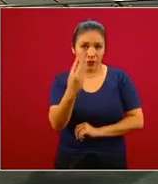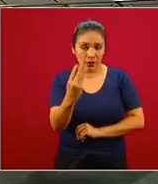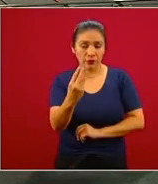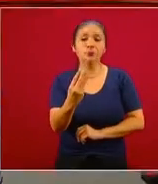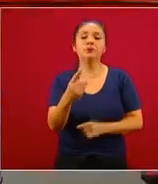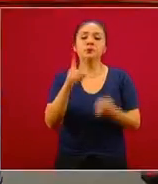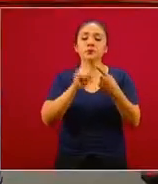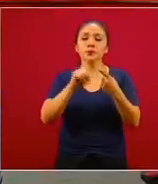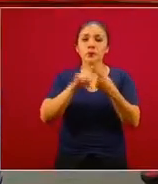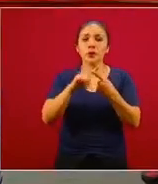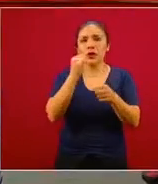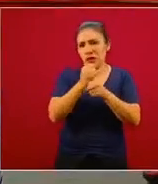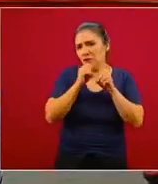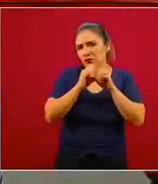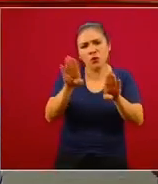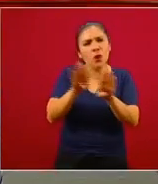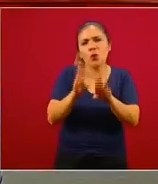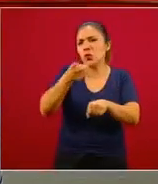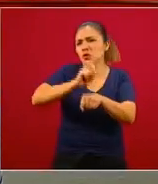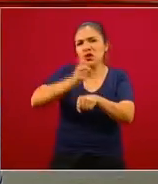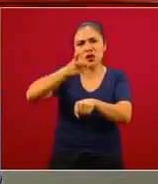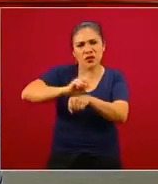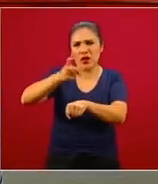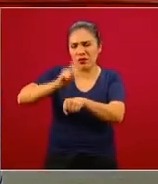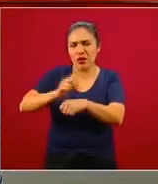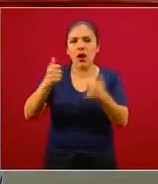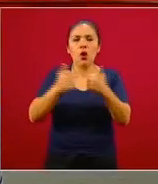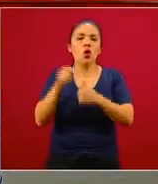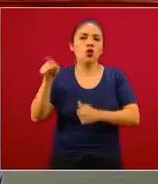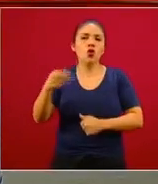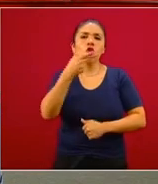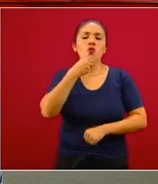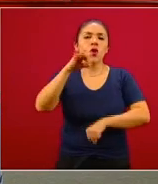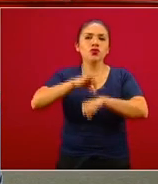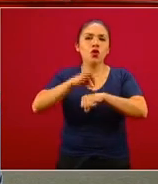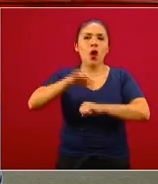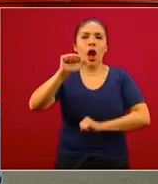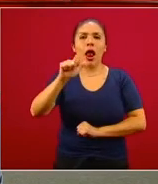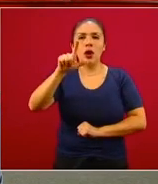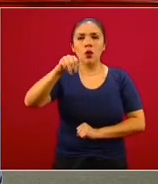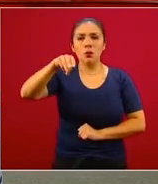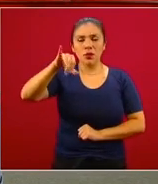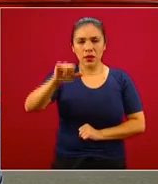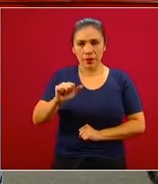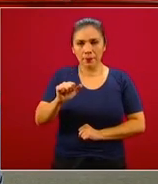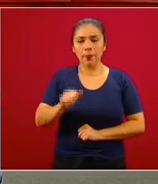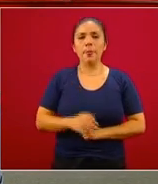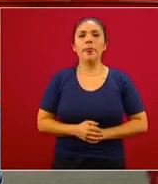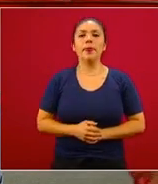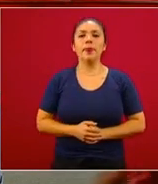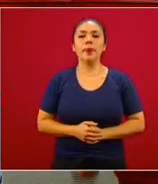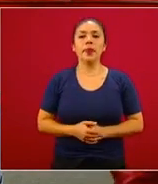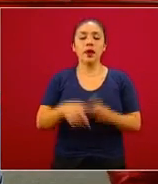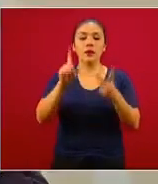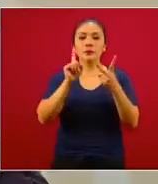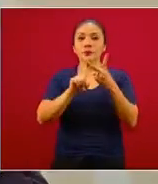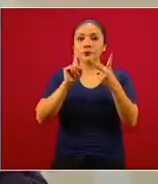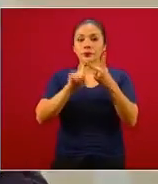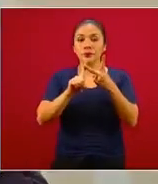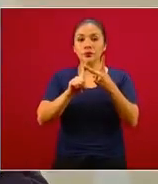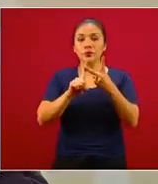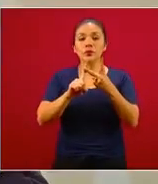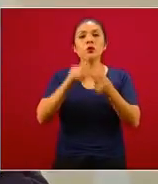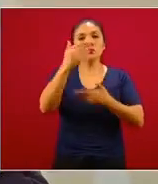Tenemos el SARS-CoV-2. informe técnico de todos los We'll be días que presenting presentará the el daily doctor technical report Alomía. that will be in charge of Dr. Tendremos Alomia.